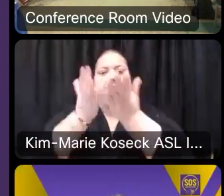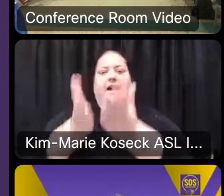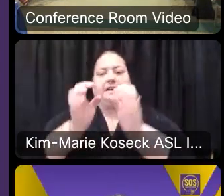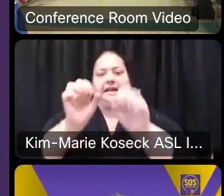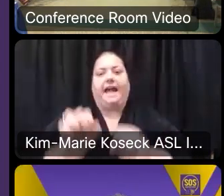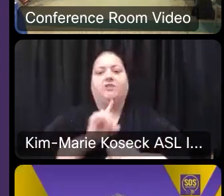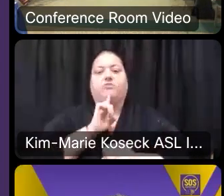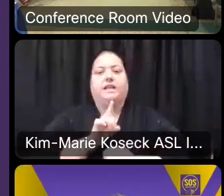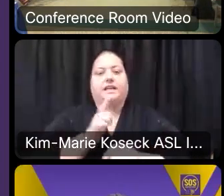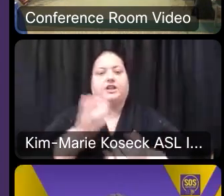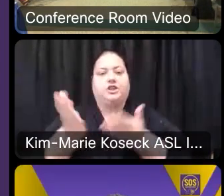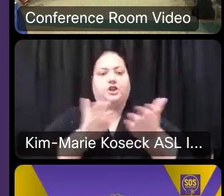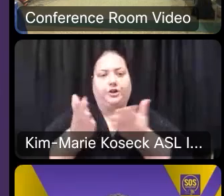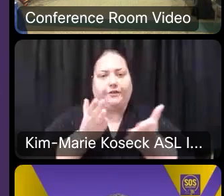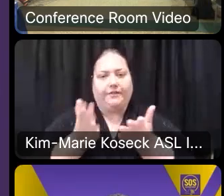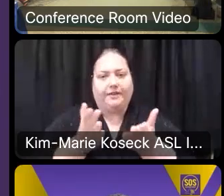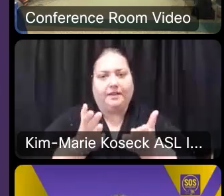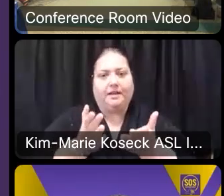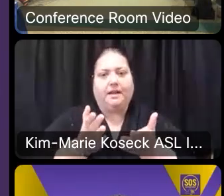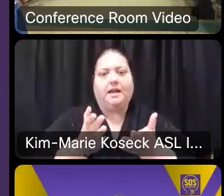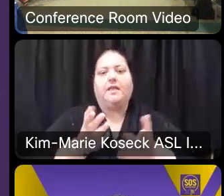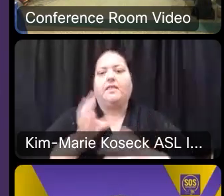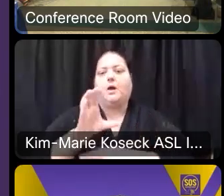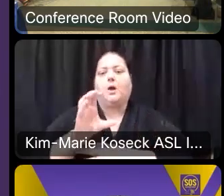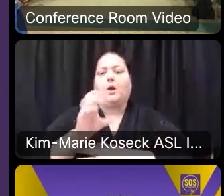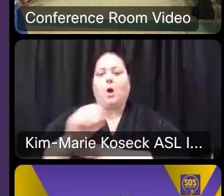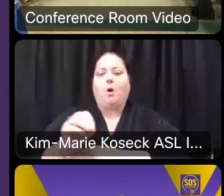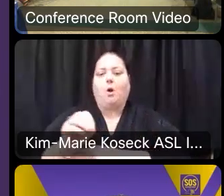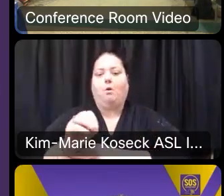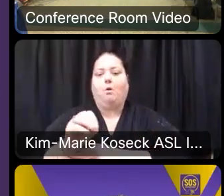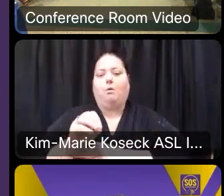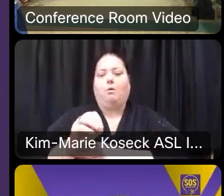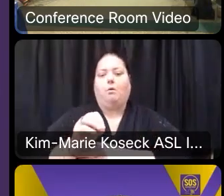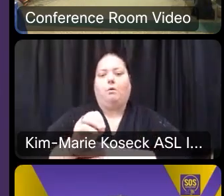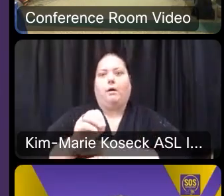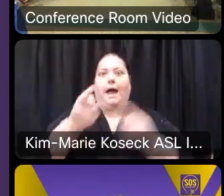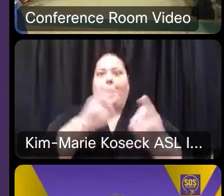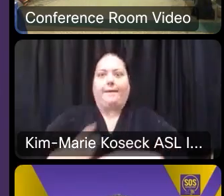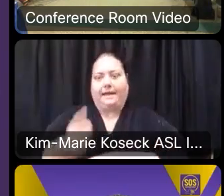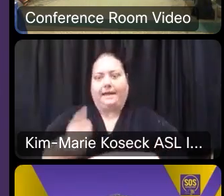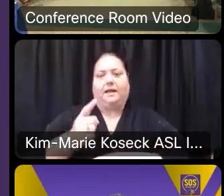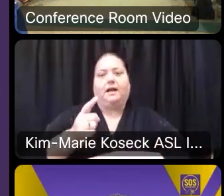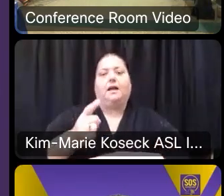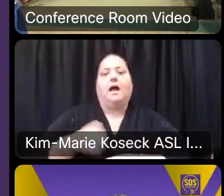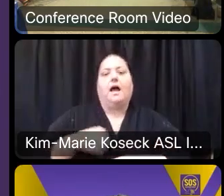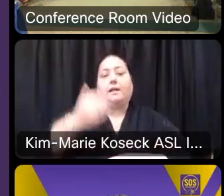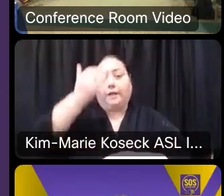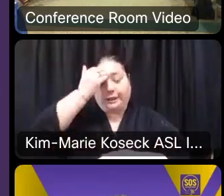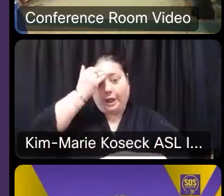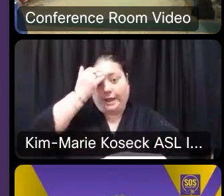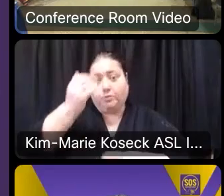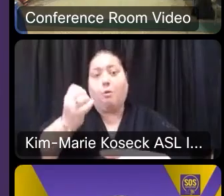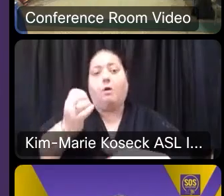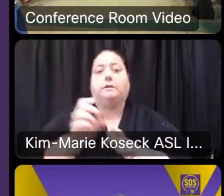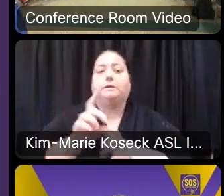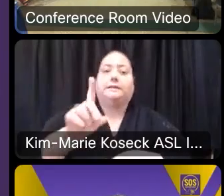can really serve co-occurring intellectual and developmental disabilities and mental health conditions, based on